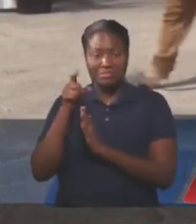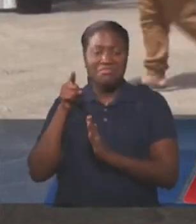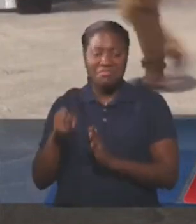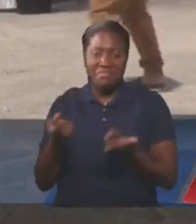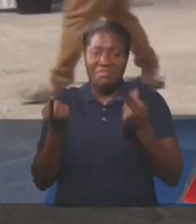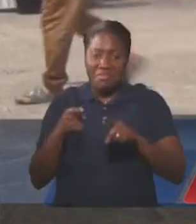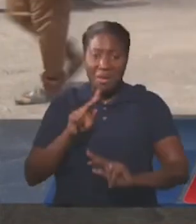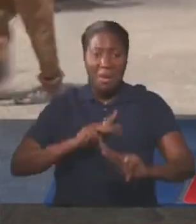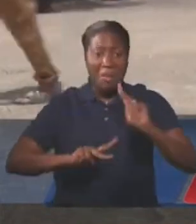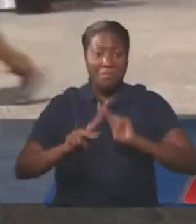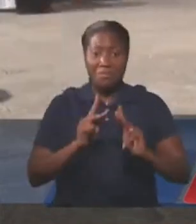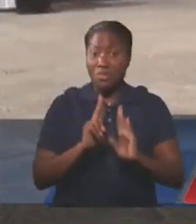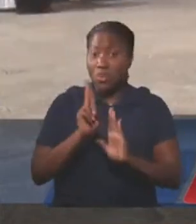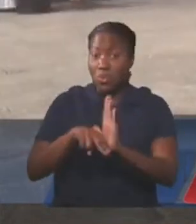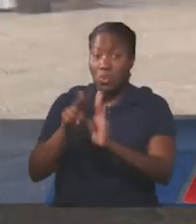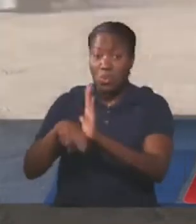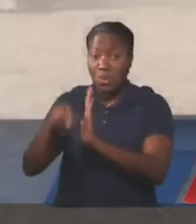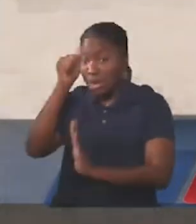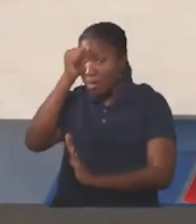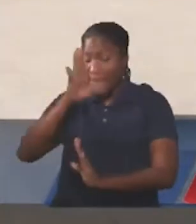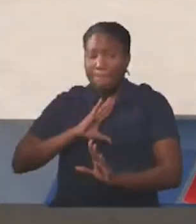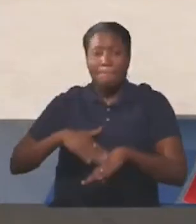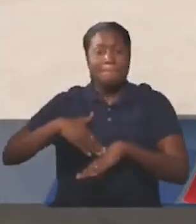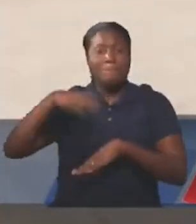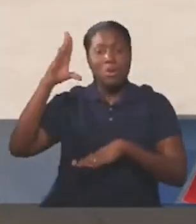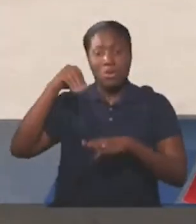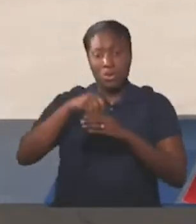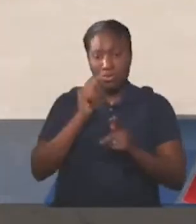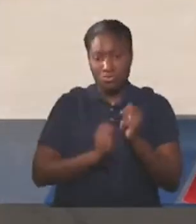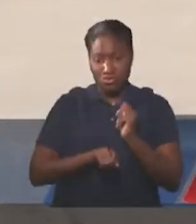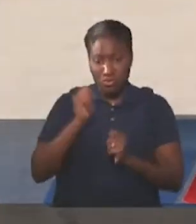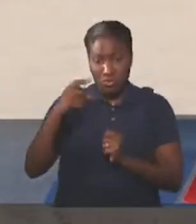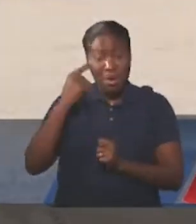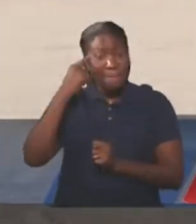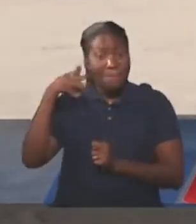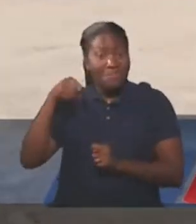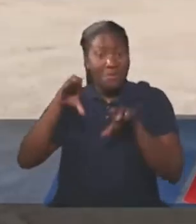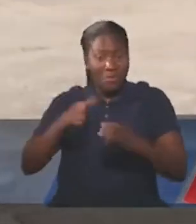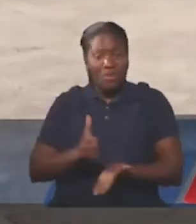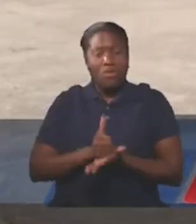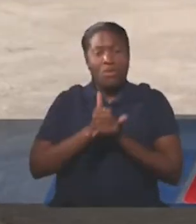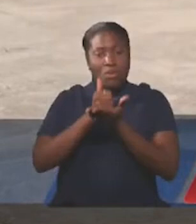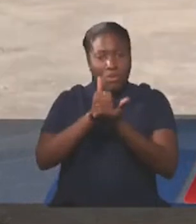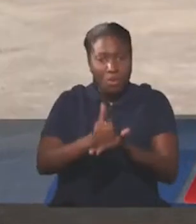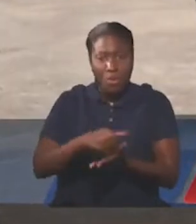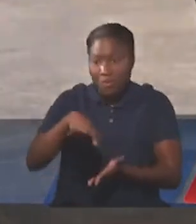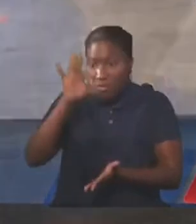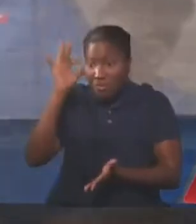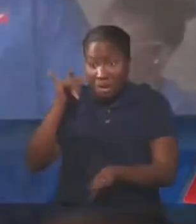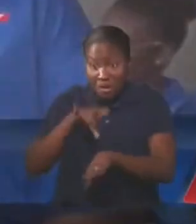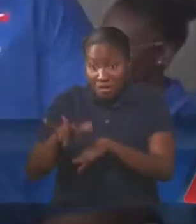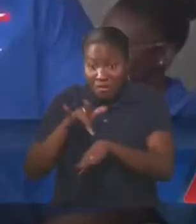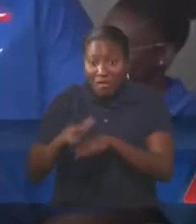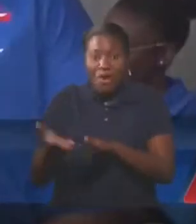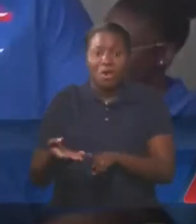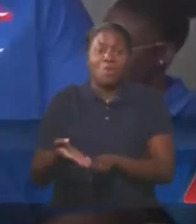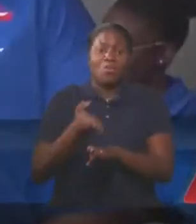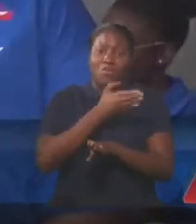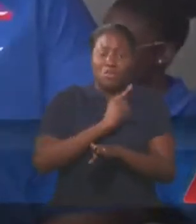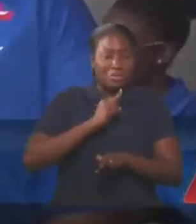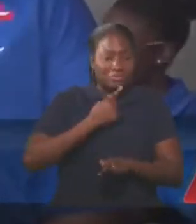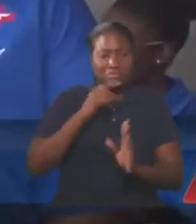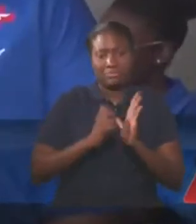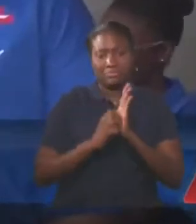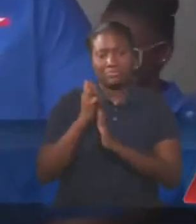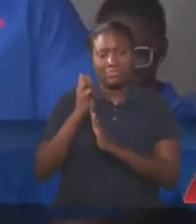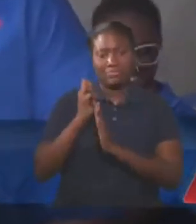of death among cancers in men in Trinidad and Tobago, and believes such a tool can have a significant impact for early detection